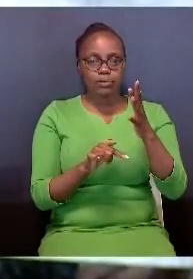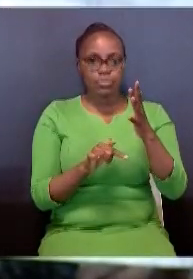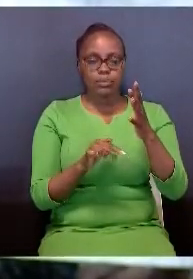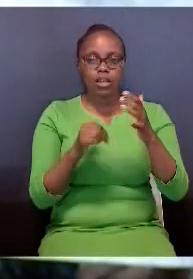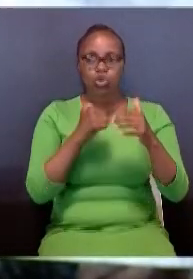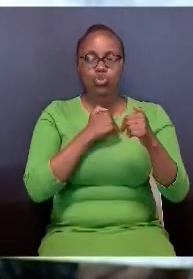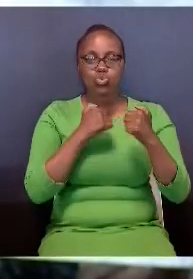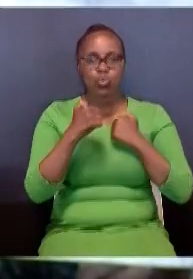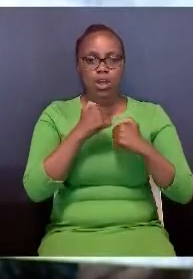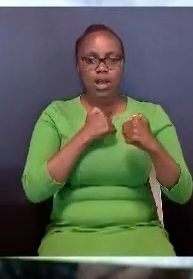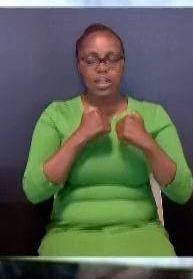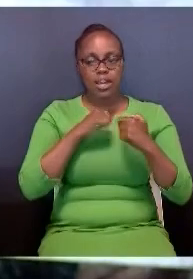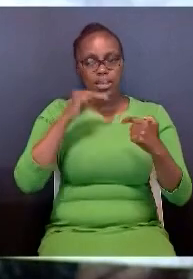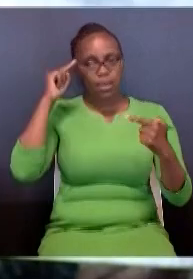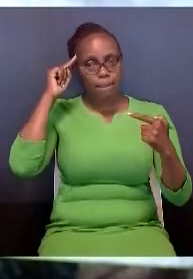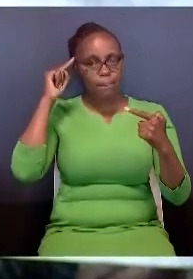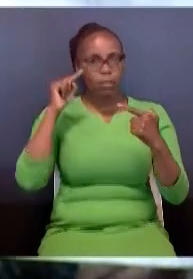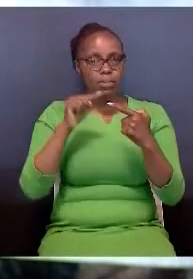Rwanda's purpose